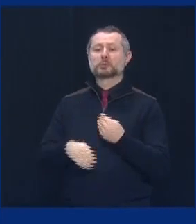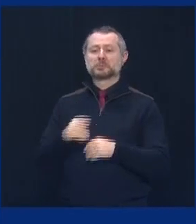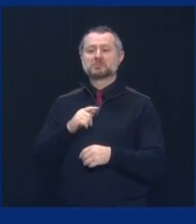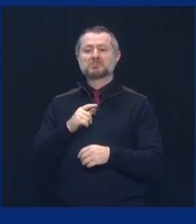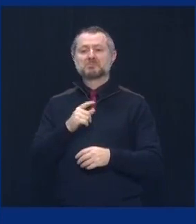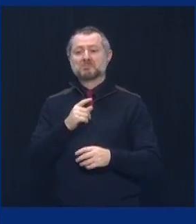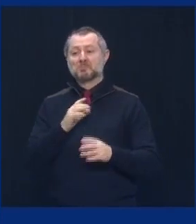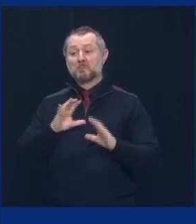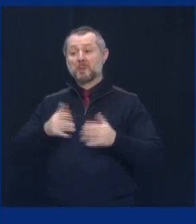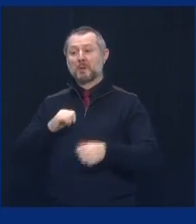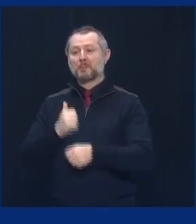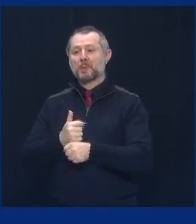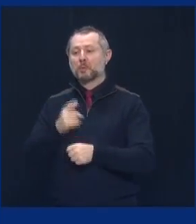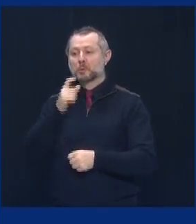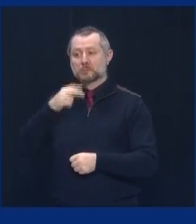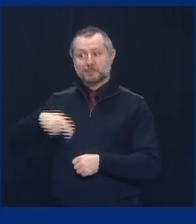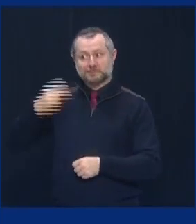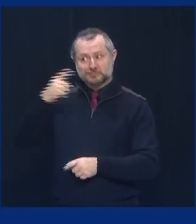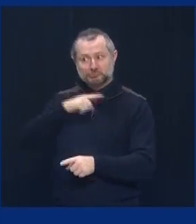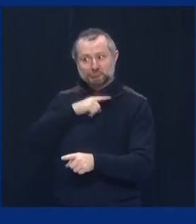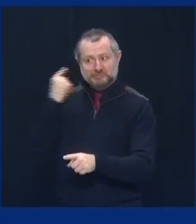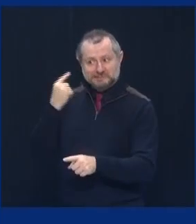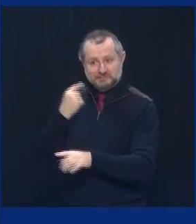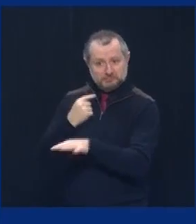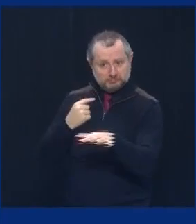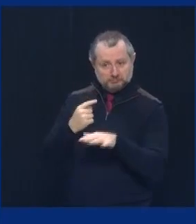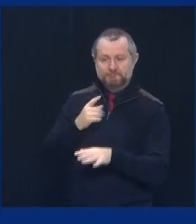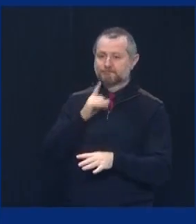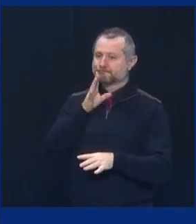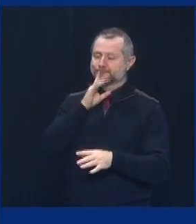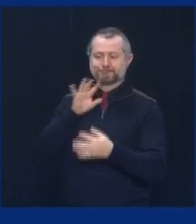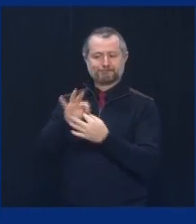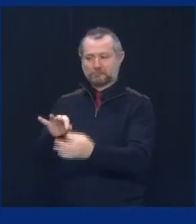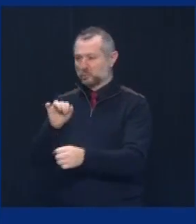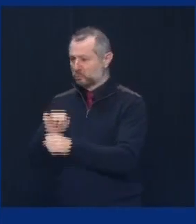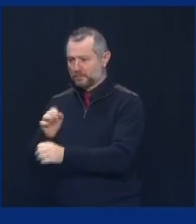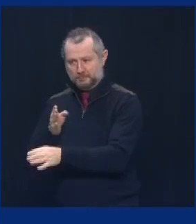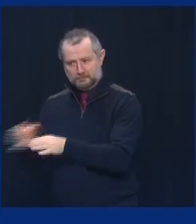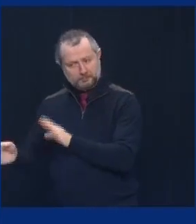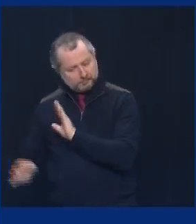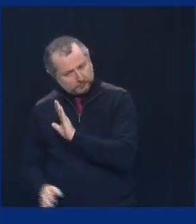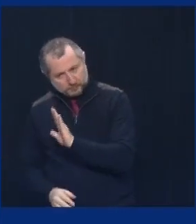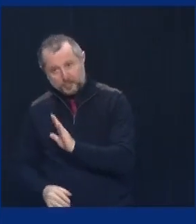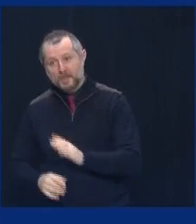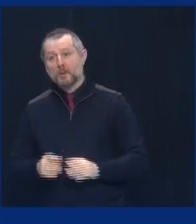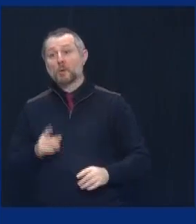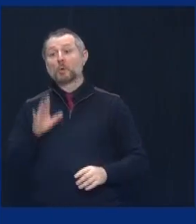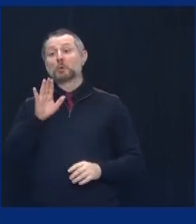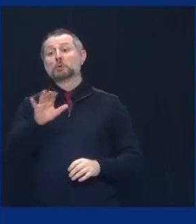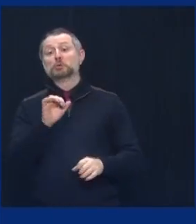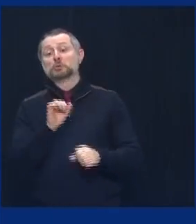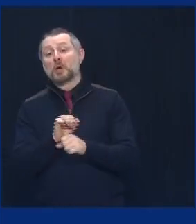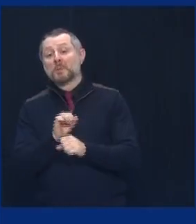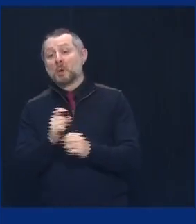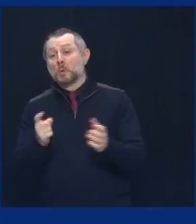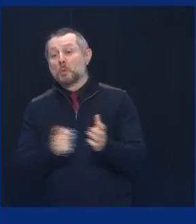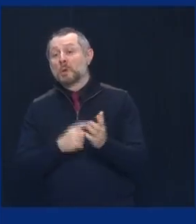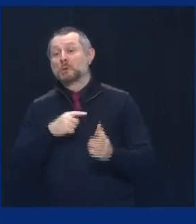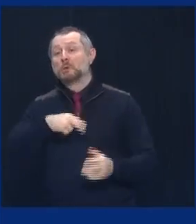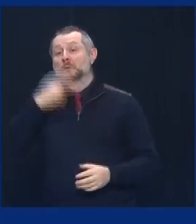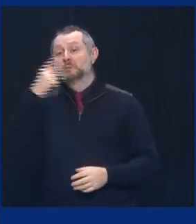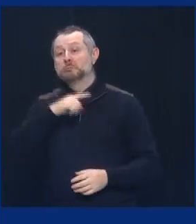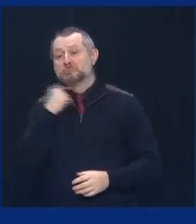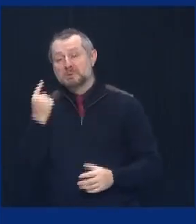high-risk population, but it's unrelated to that, unless there is a high-risk activity where the workers happen to be related in a high-risk